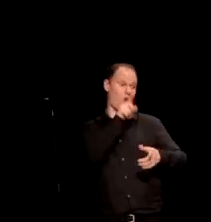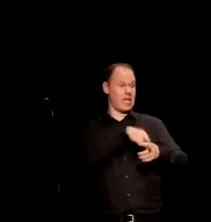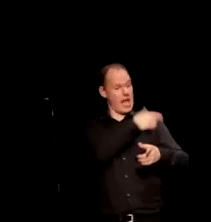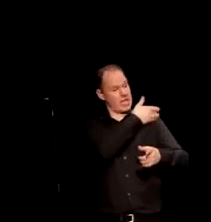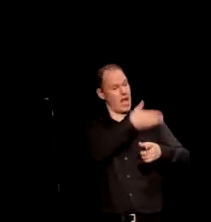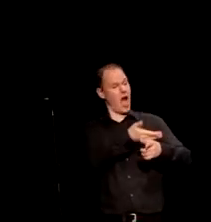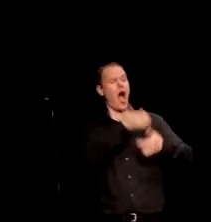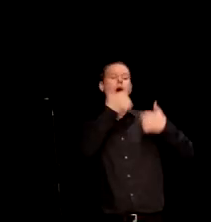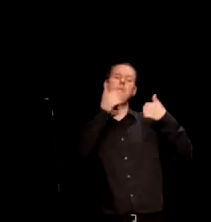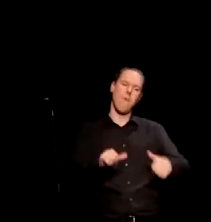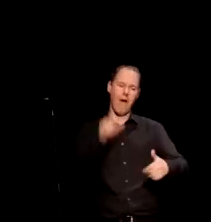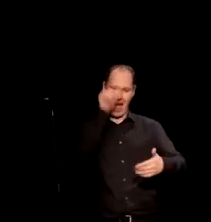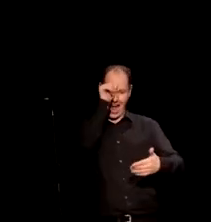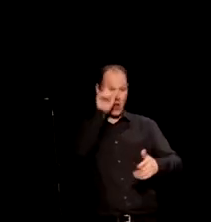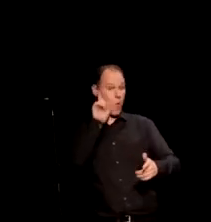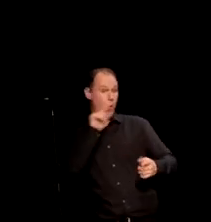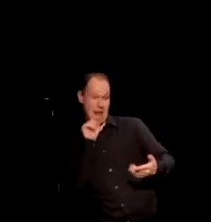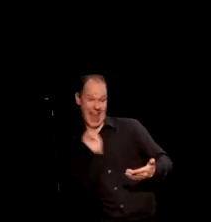woman is.